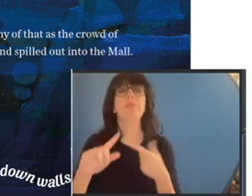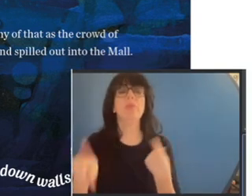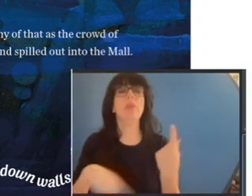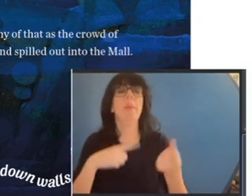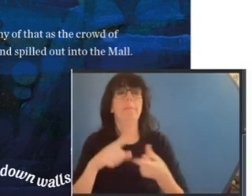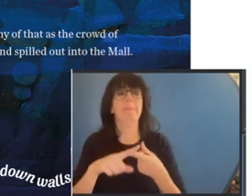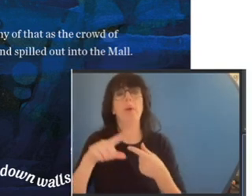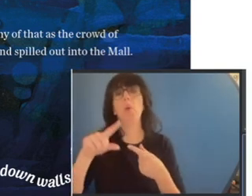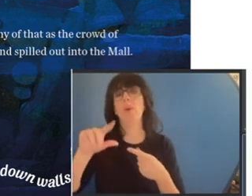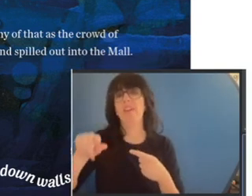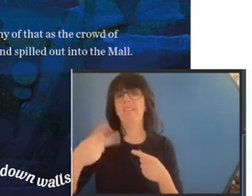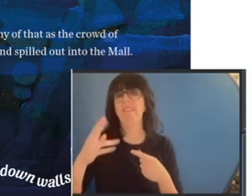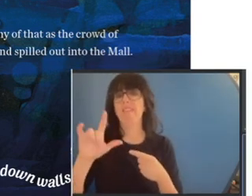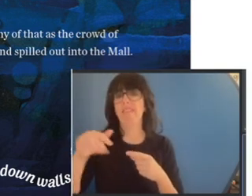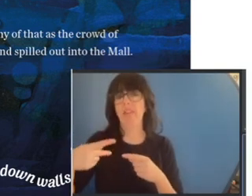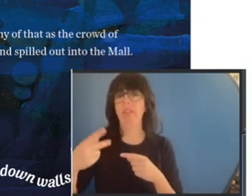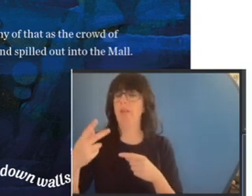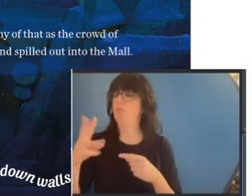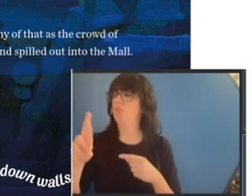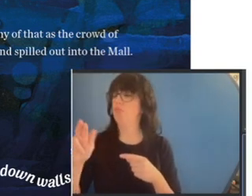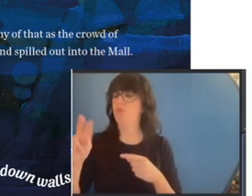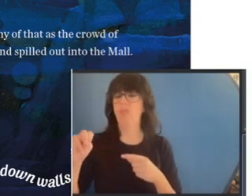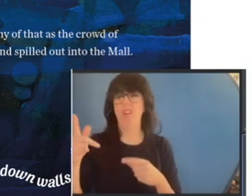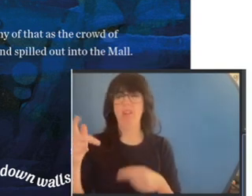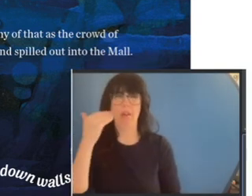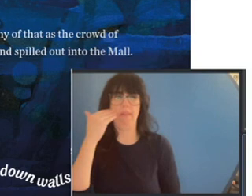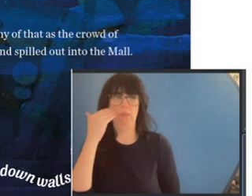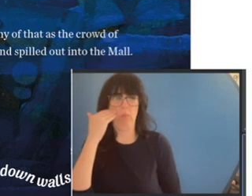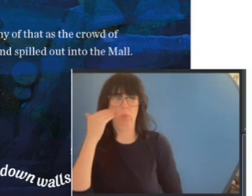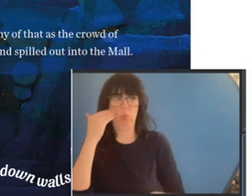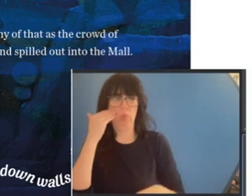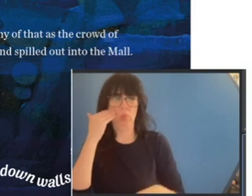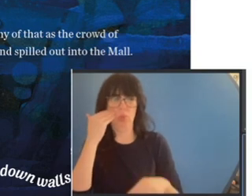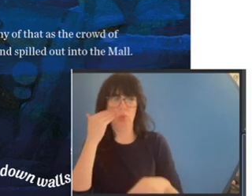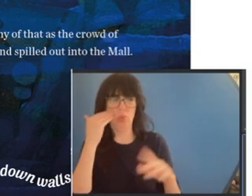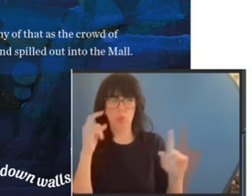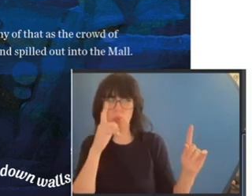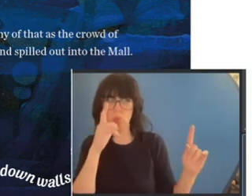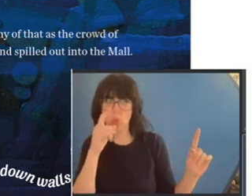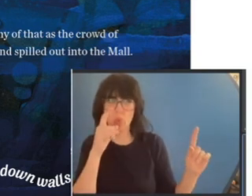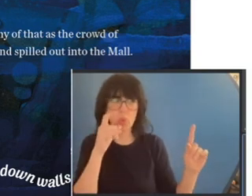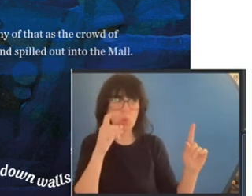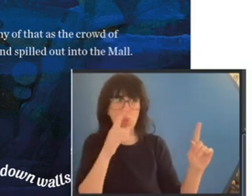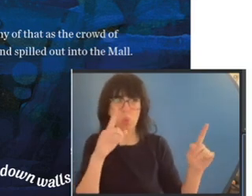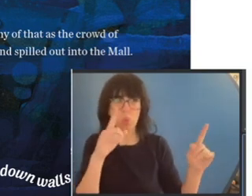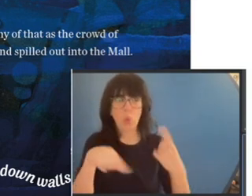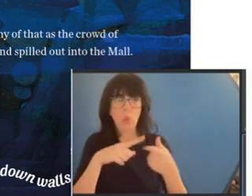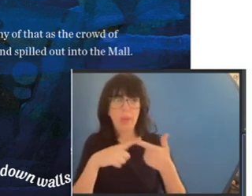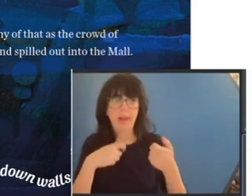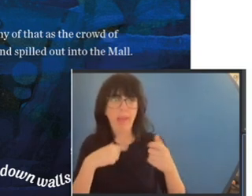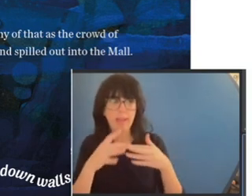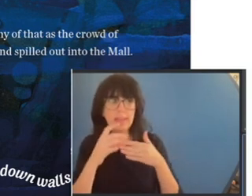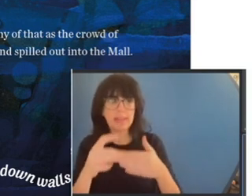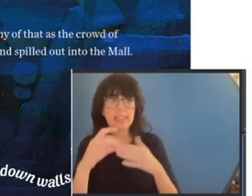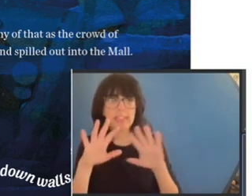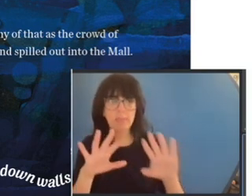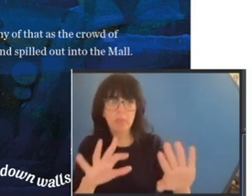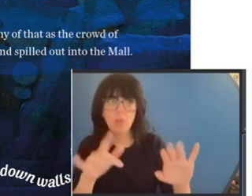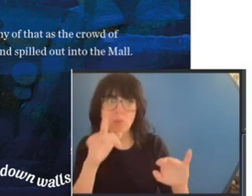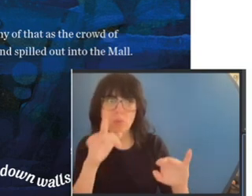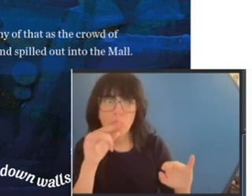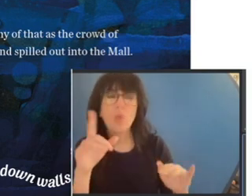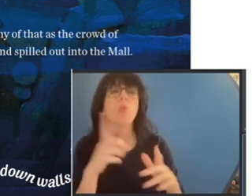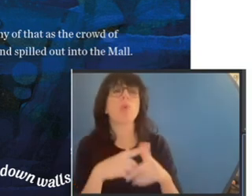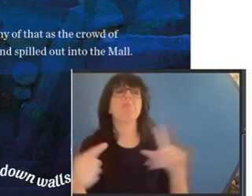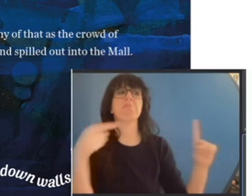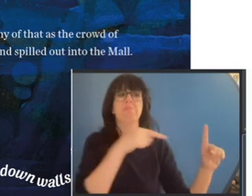on Washington, he knew immediately the man he wanted as his deputy, Bayard Rustin. Seeing this little